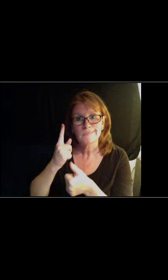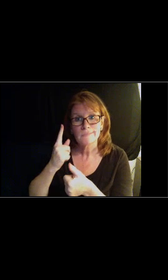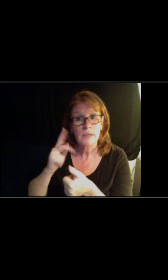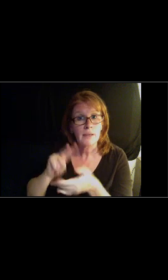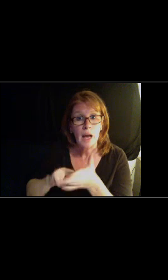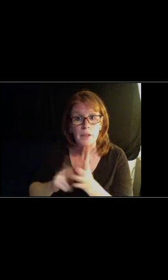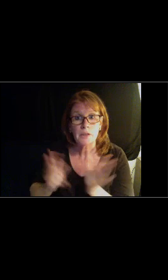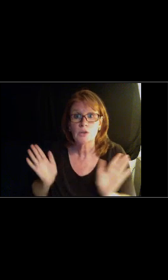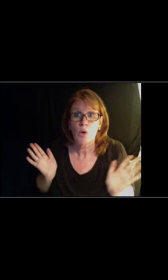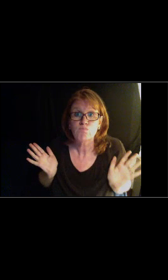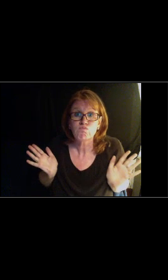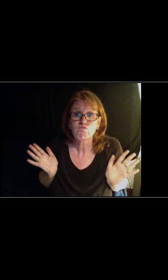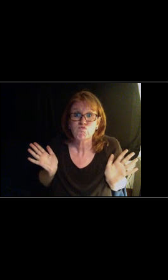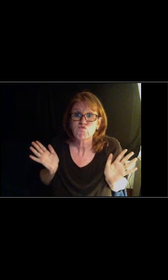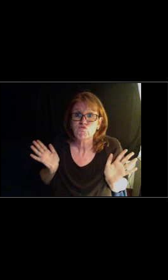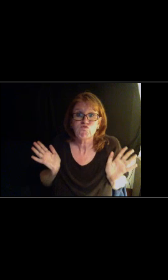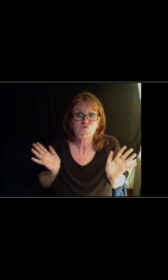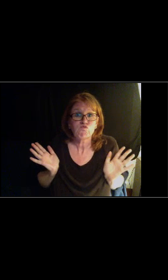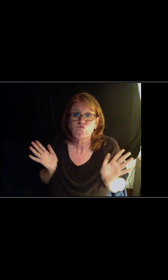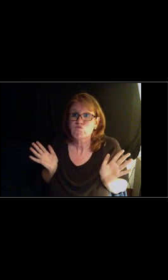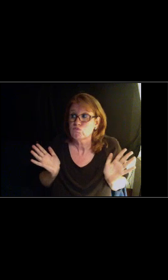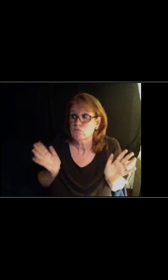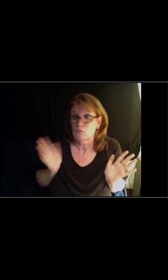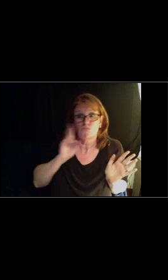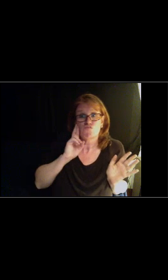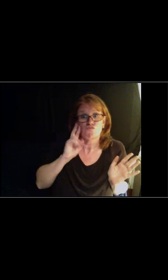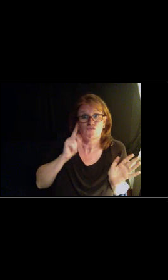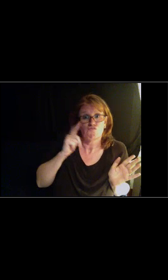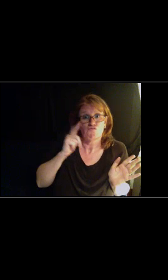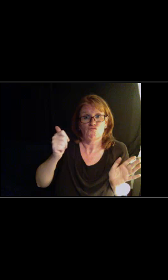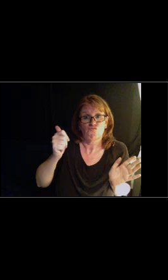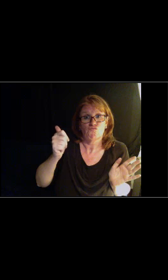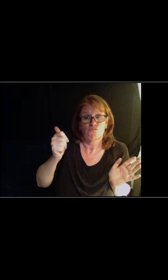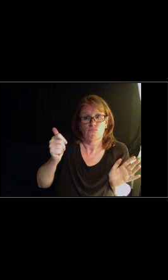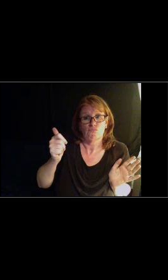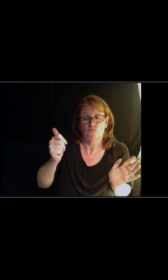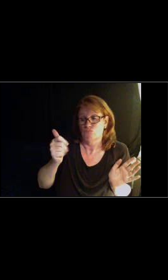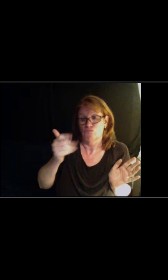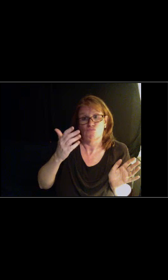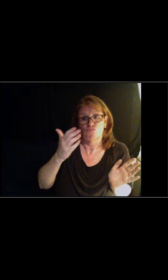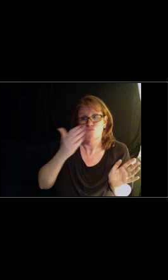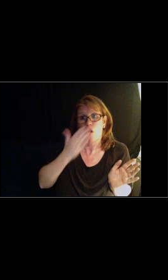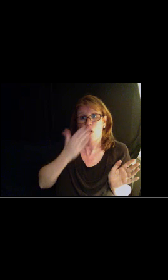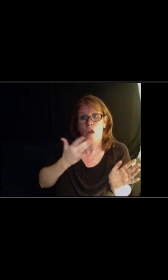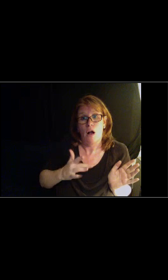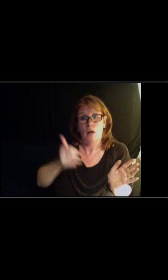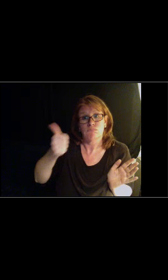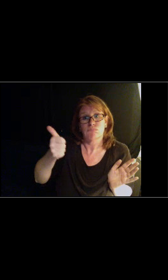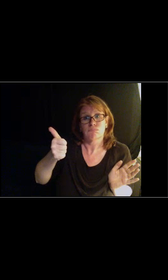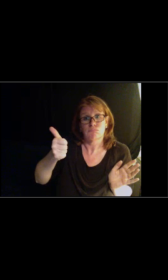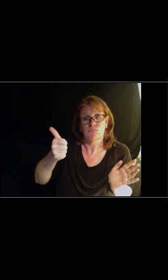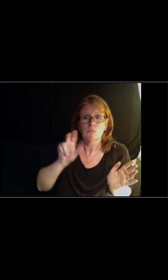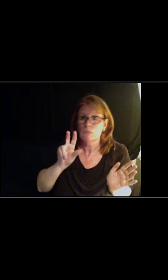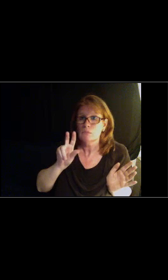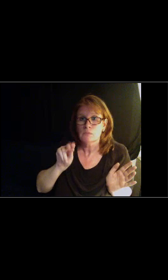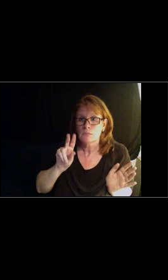Yes, respecting another's autonomy. That is a great value that we can incorporate into our